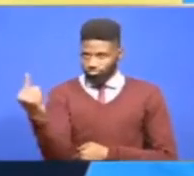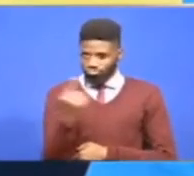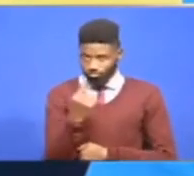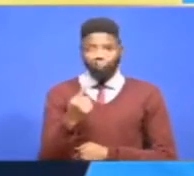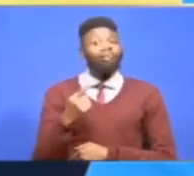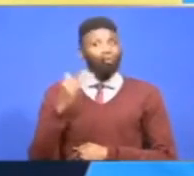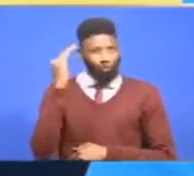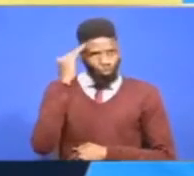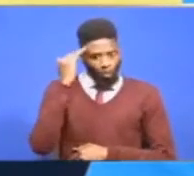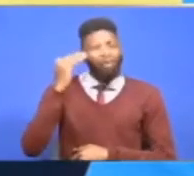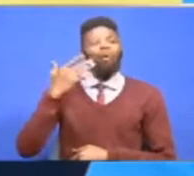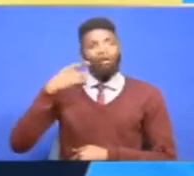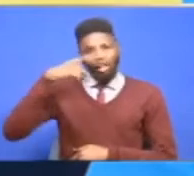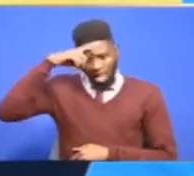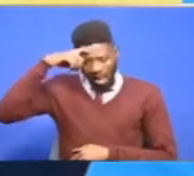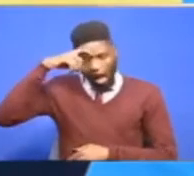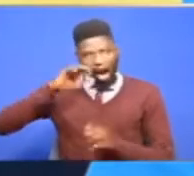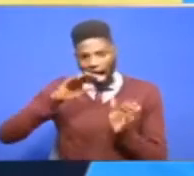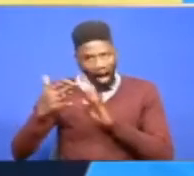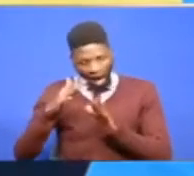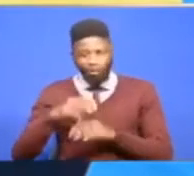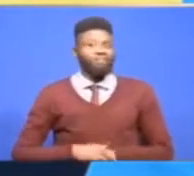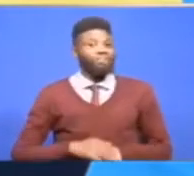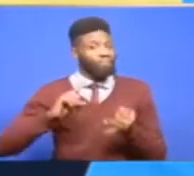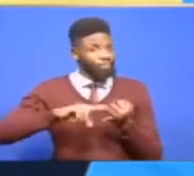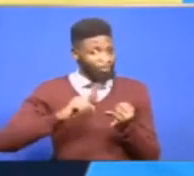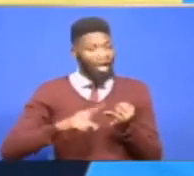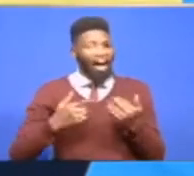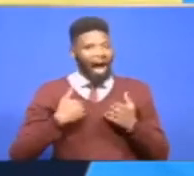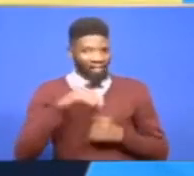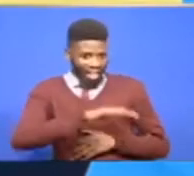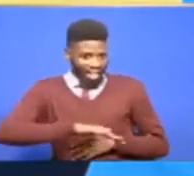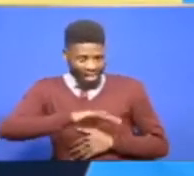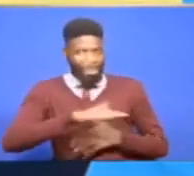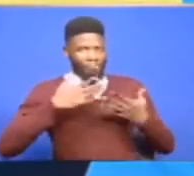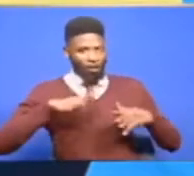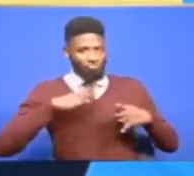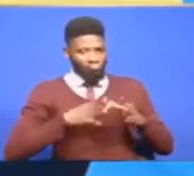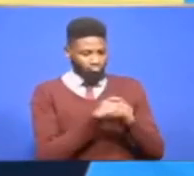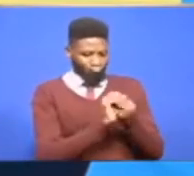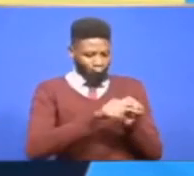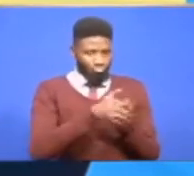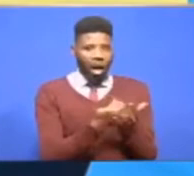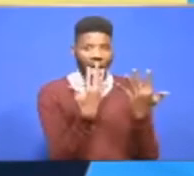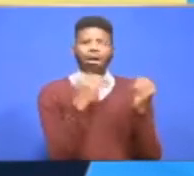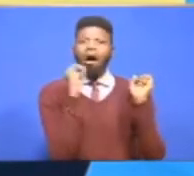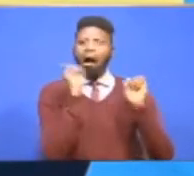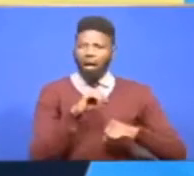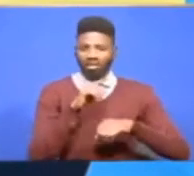providing hand washing stations and soap at the entrance of each restaurant,